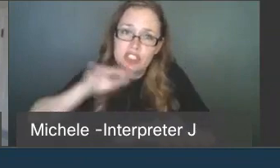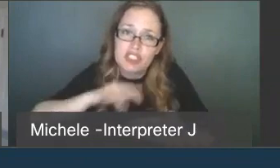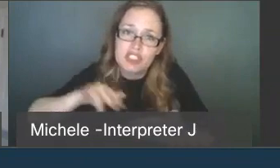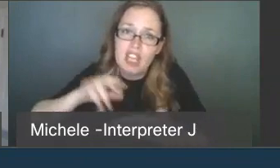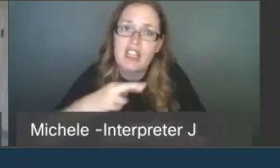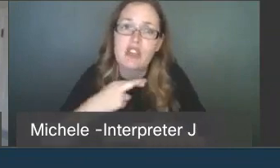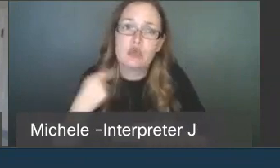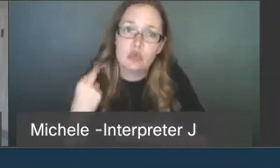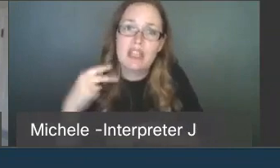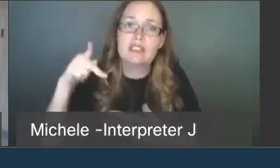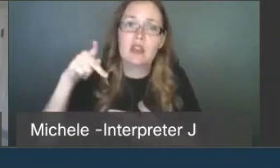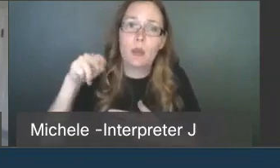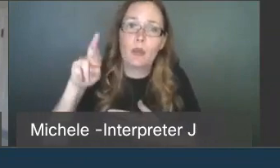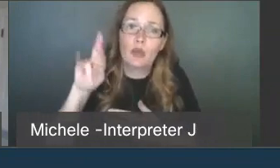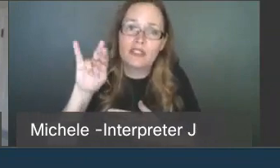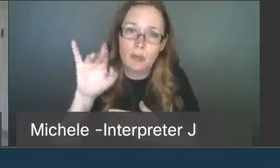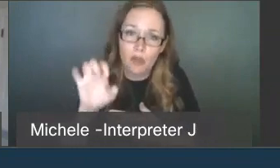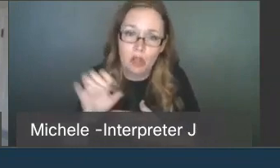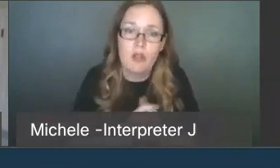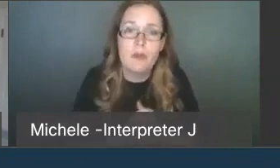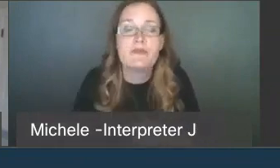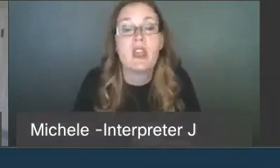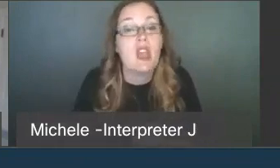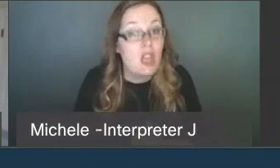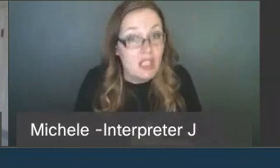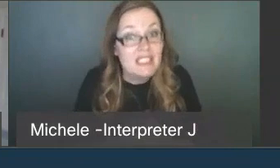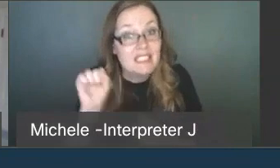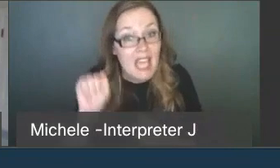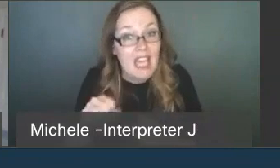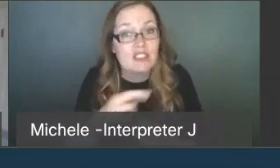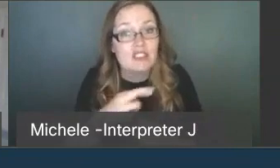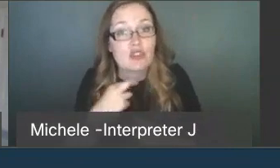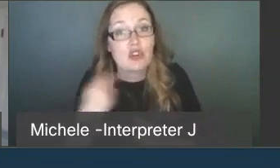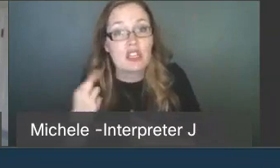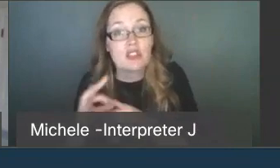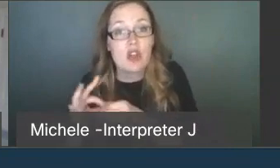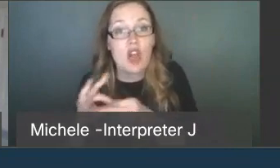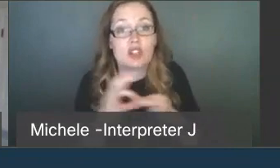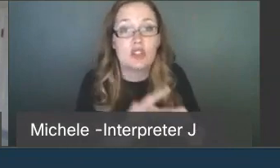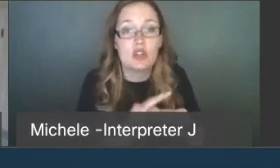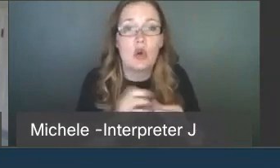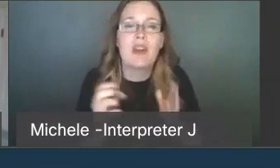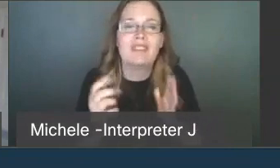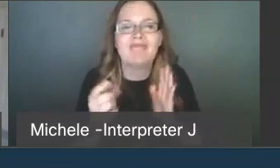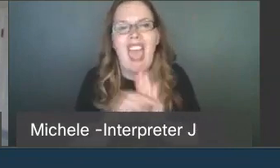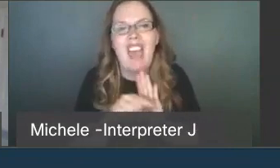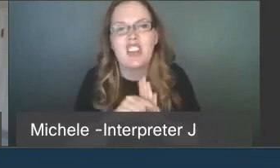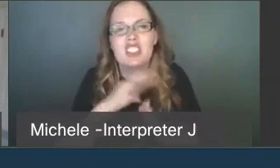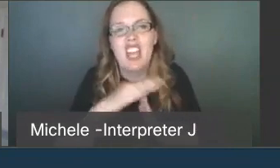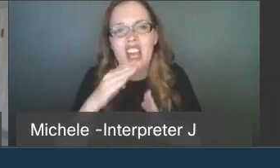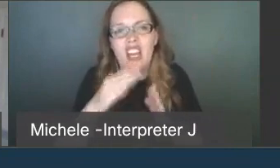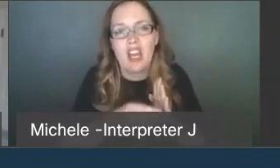principle, and we find that not only is there a risk associated, or adverse outcome, I should say, associated with